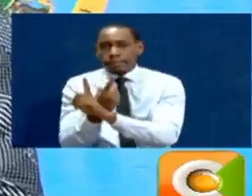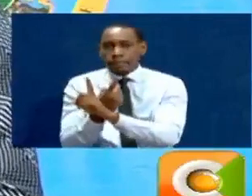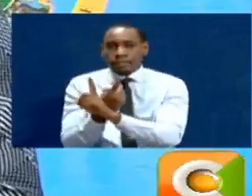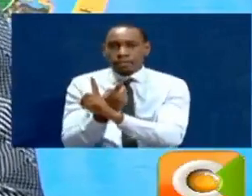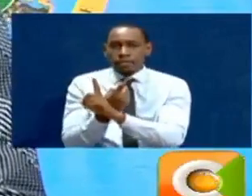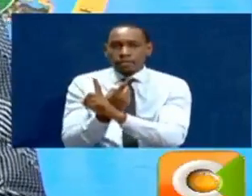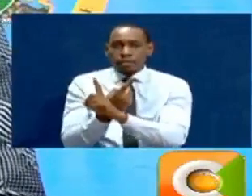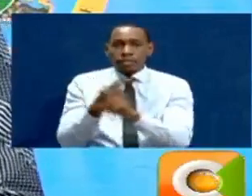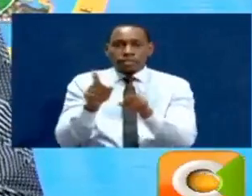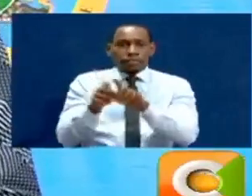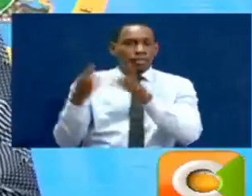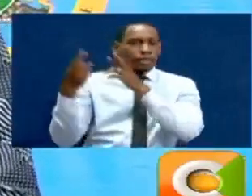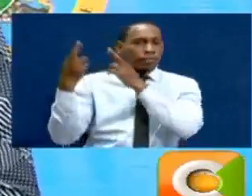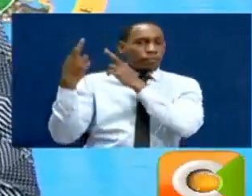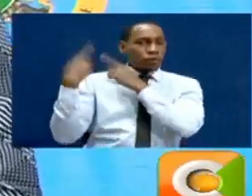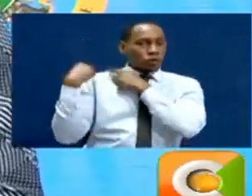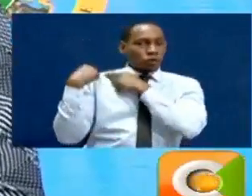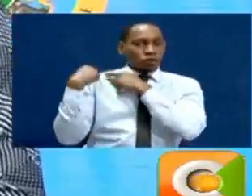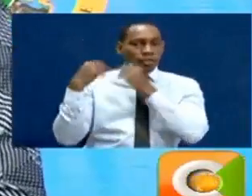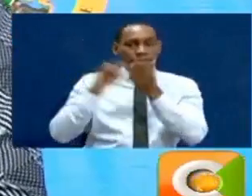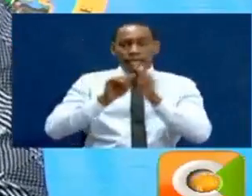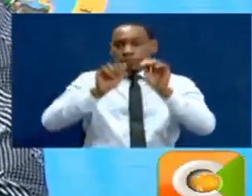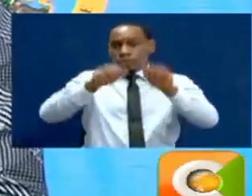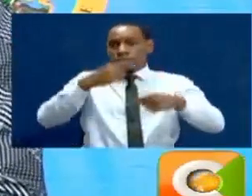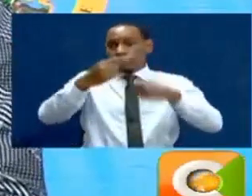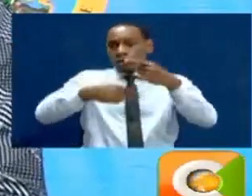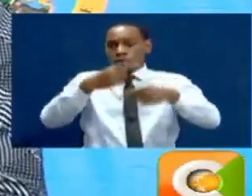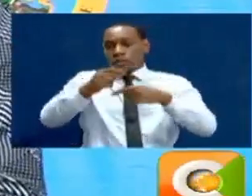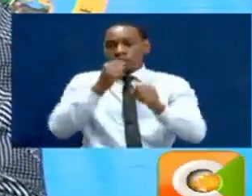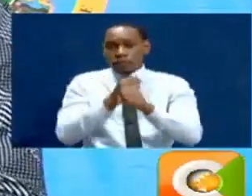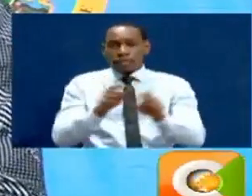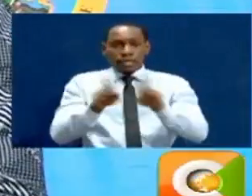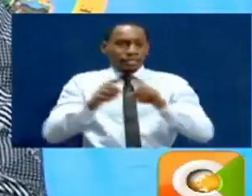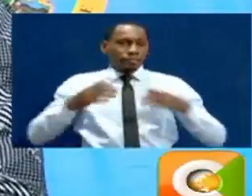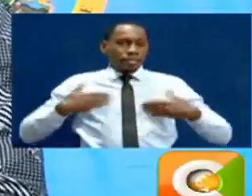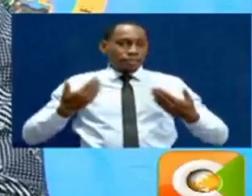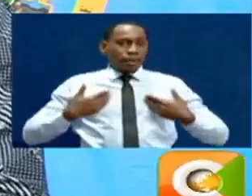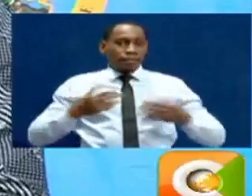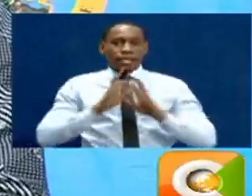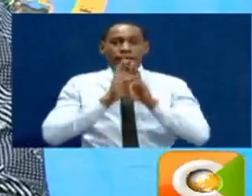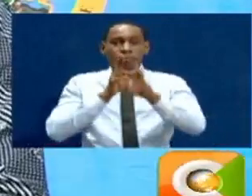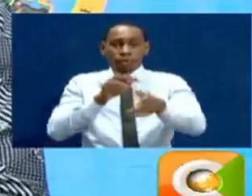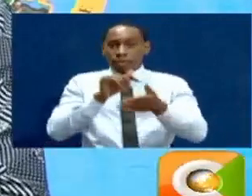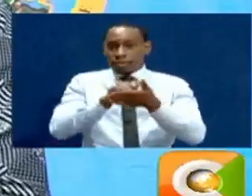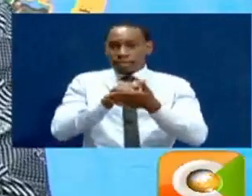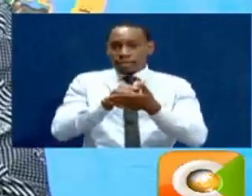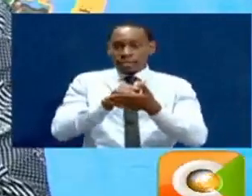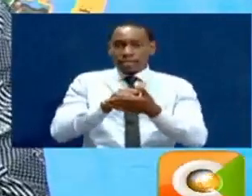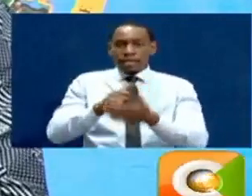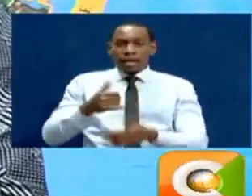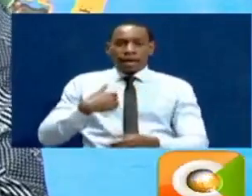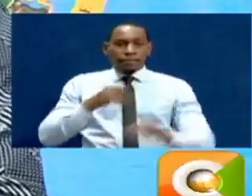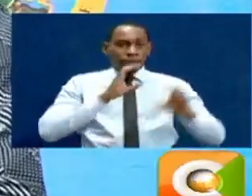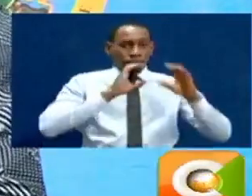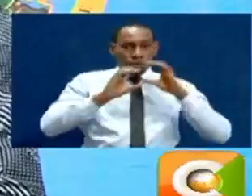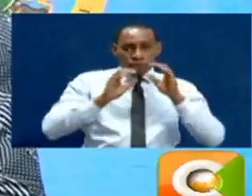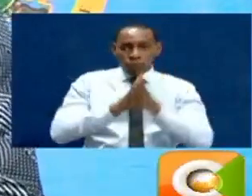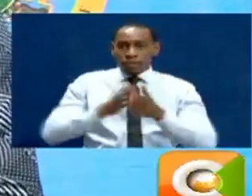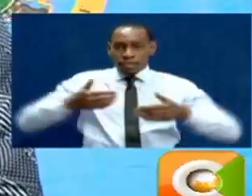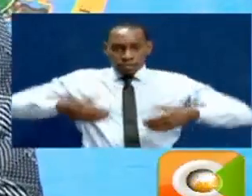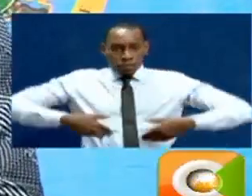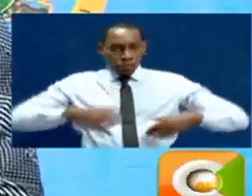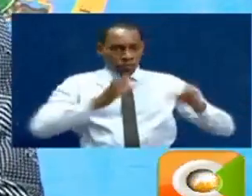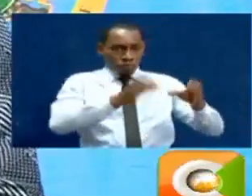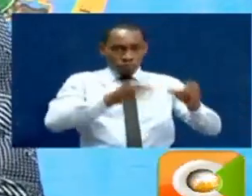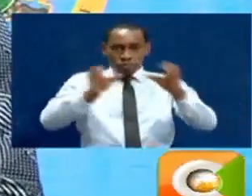days on the role that they can continue to play. And I'm glad to report that we have had communication with a lot of youth